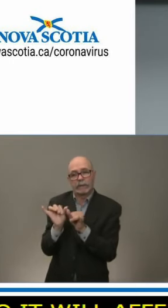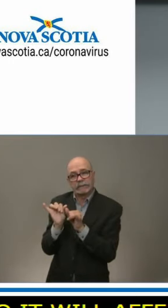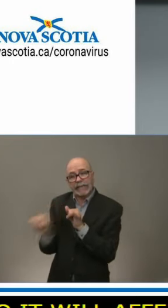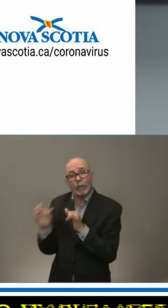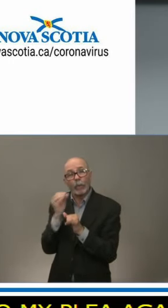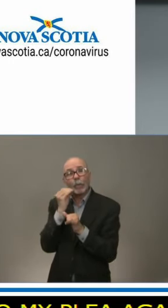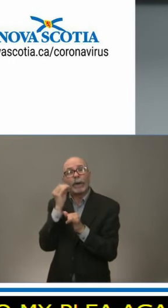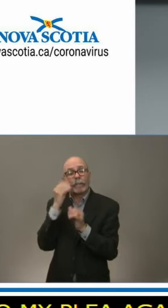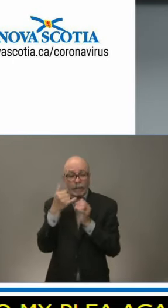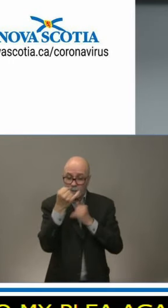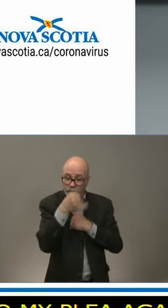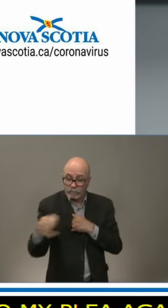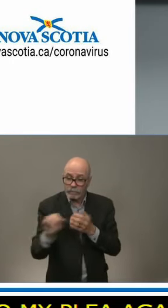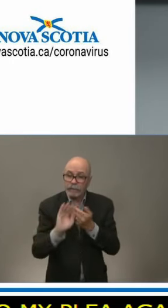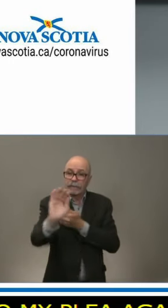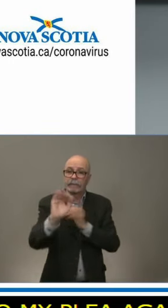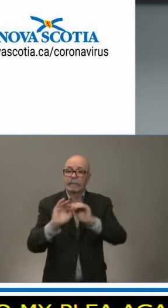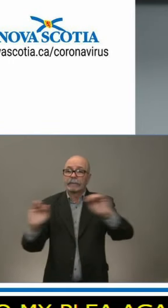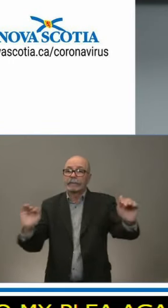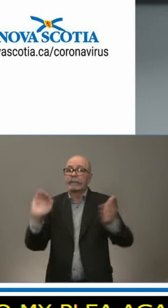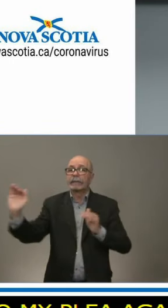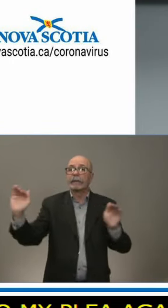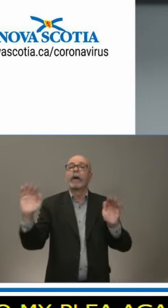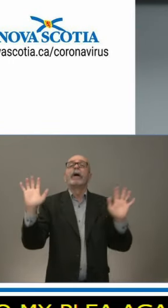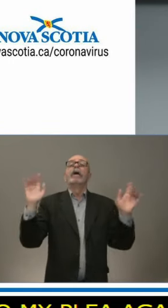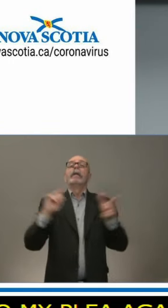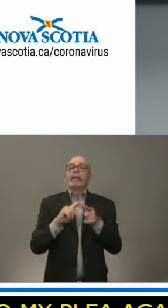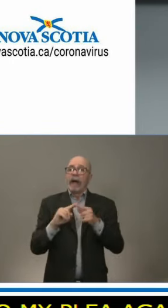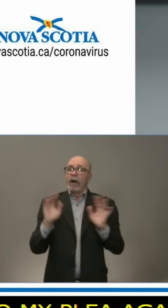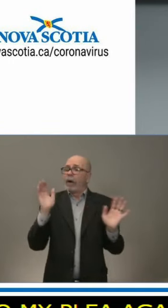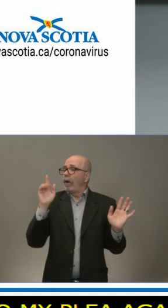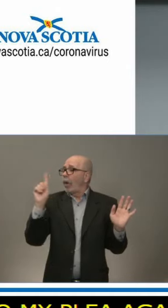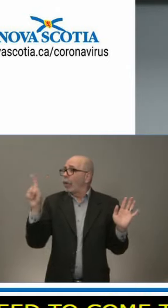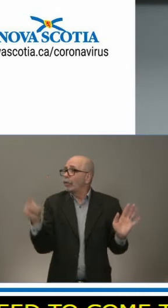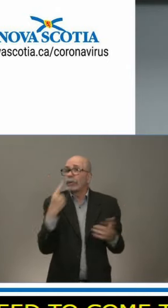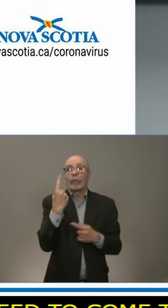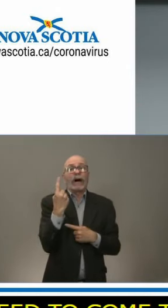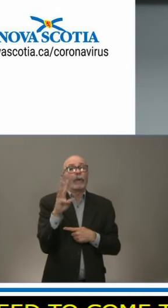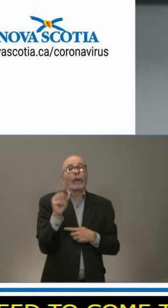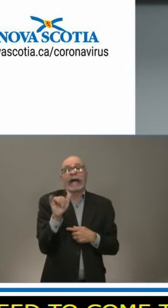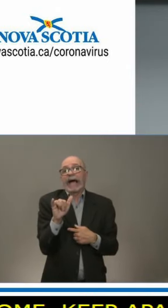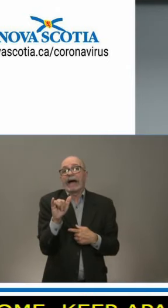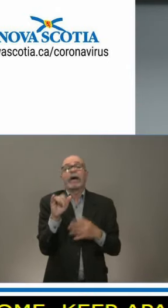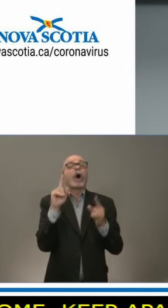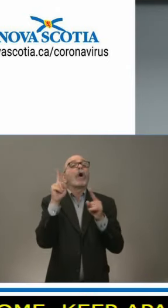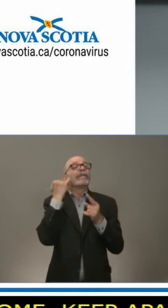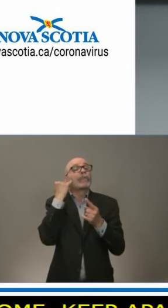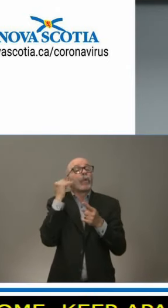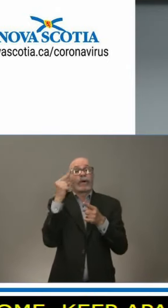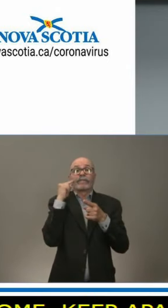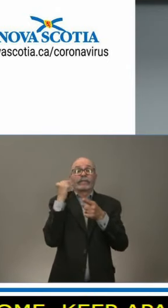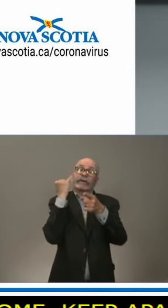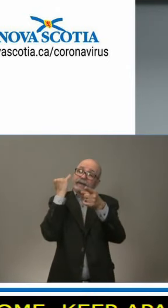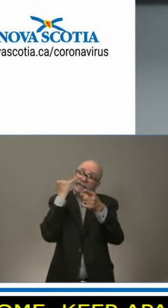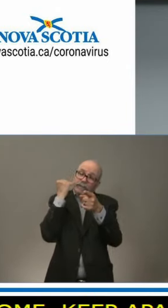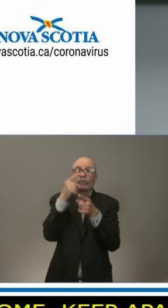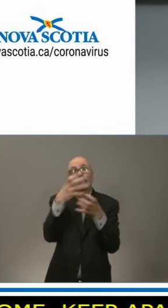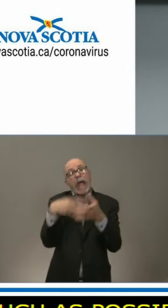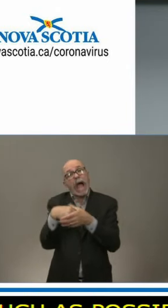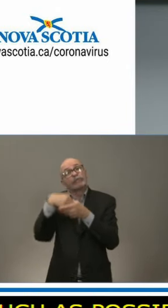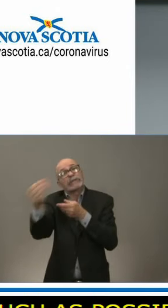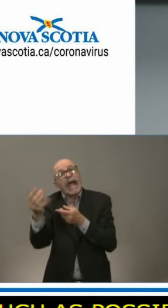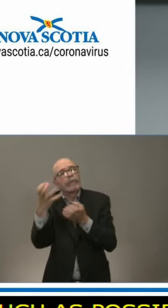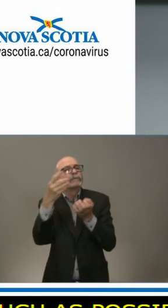each other outside the home as much as possible. Only go out into your communities if essential. If we can do this over the next